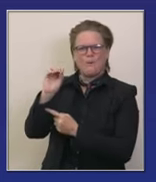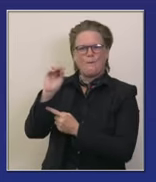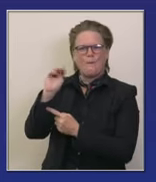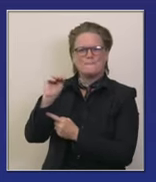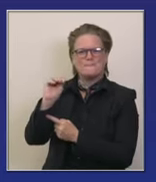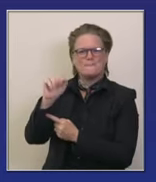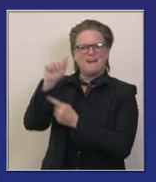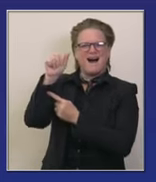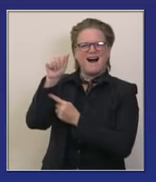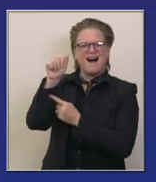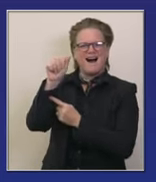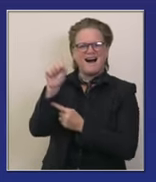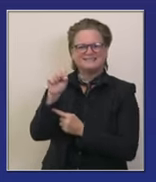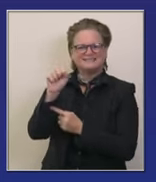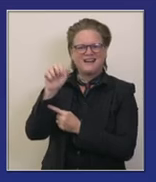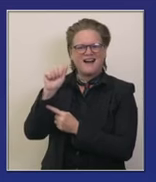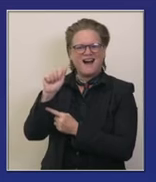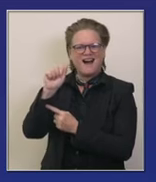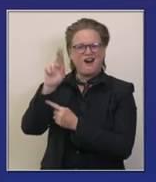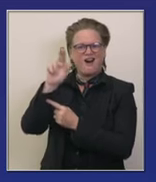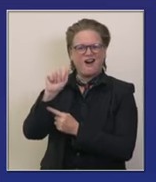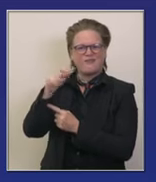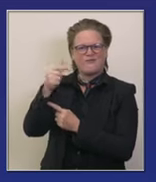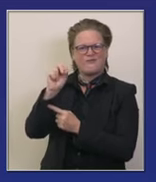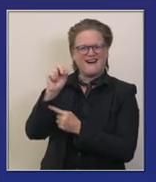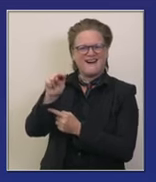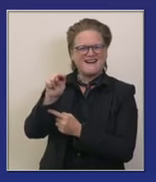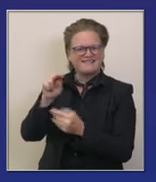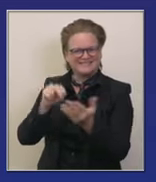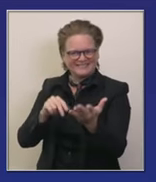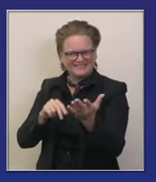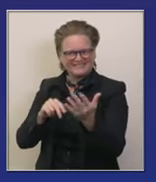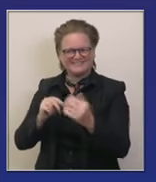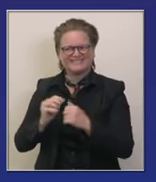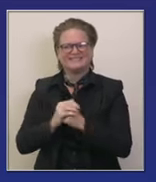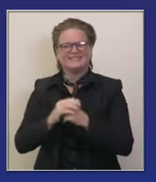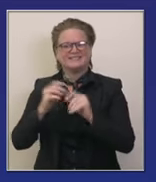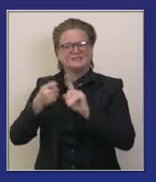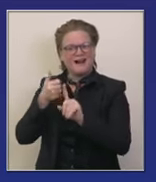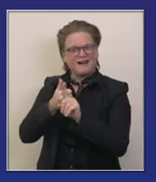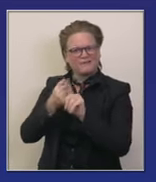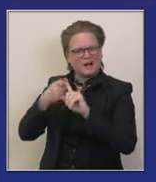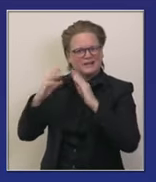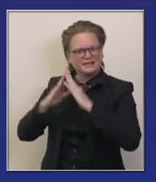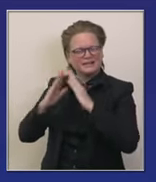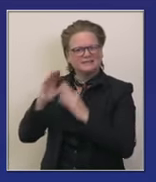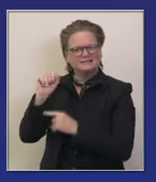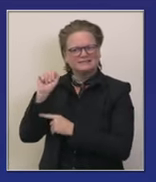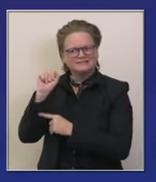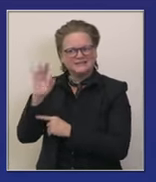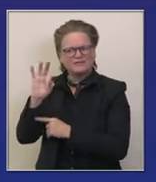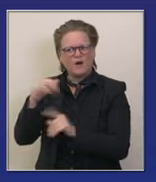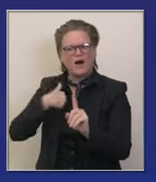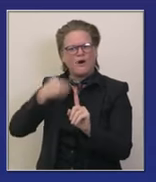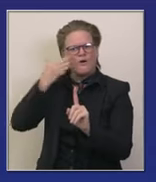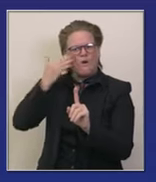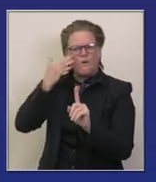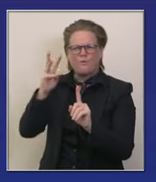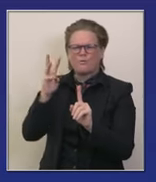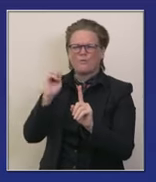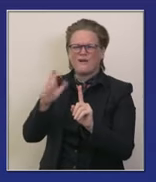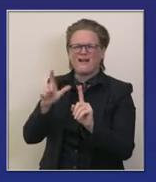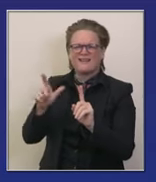his ascendancy. I hope ascendancy. He's from City and County of San Francisco, well known to me and many others. My former role and